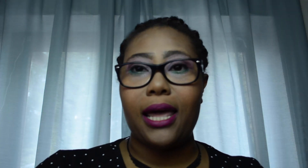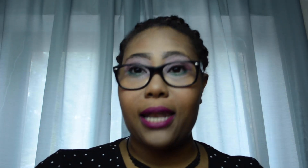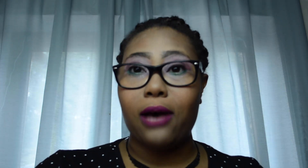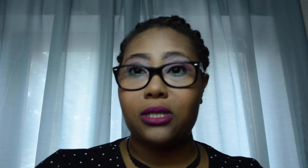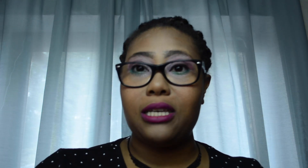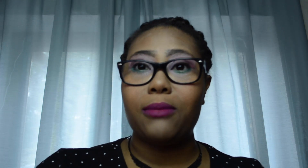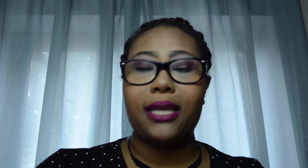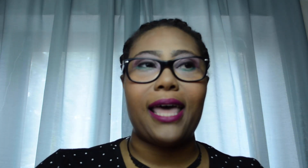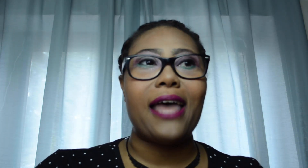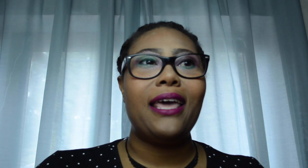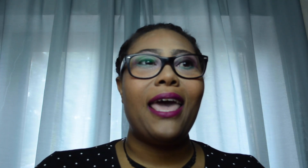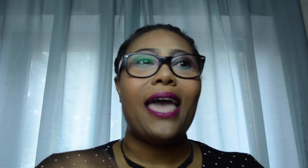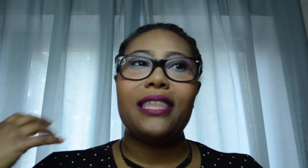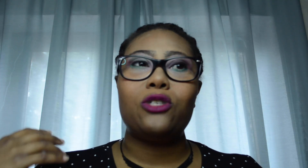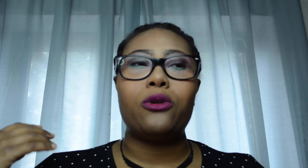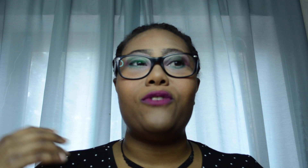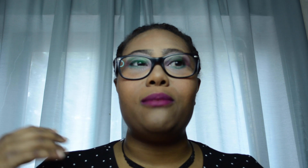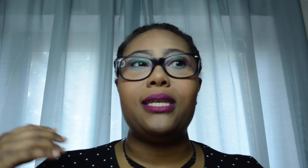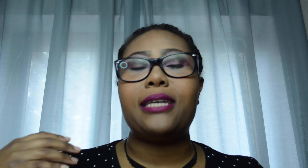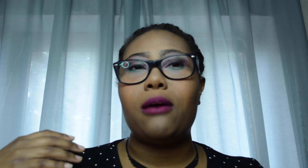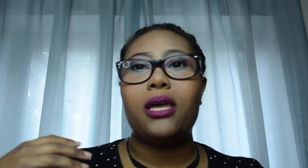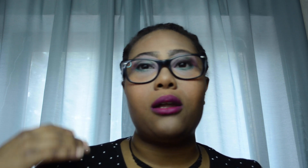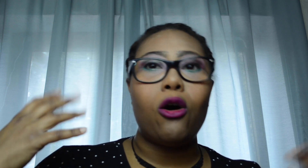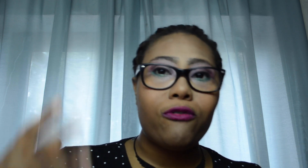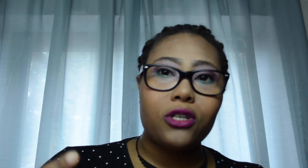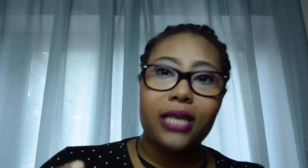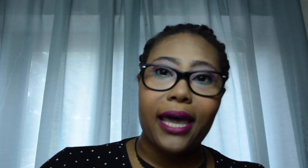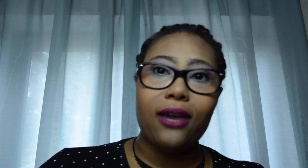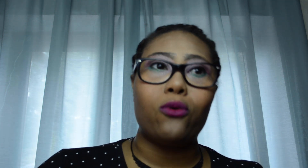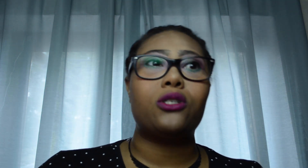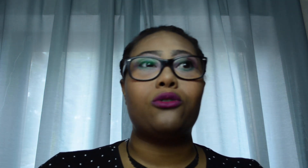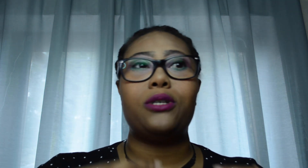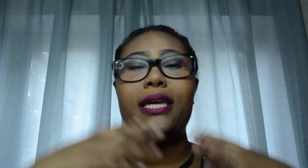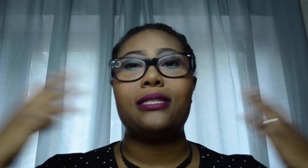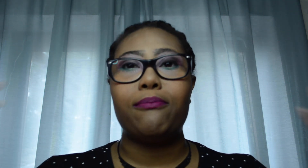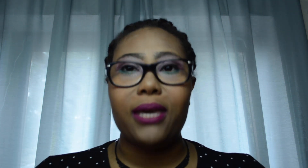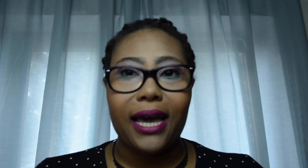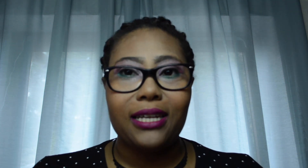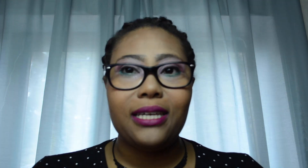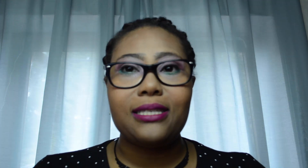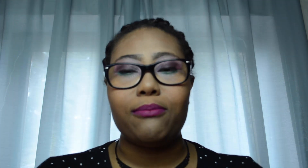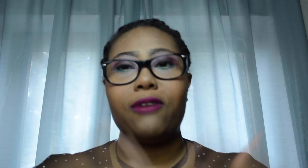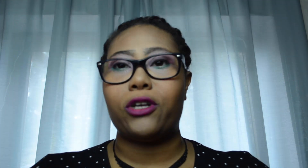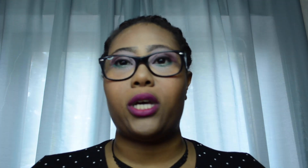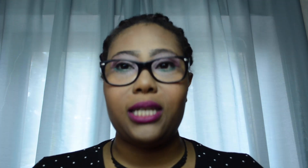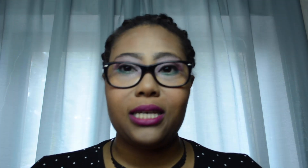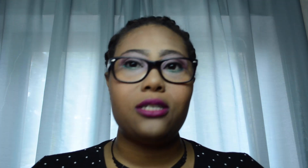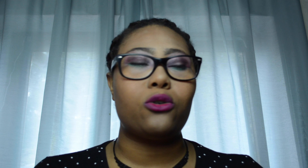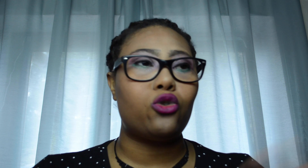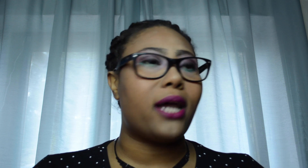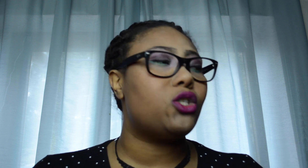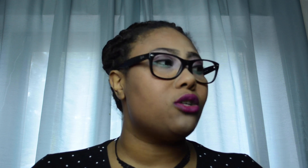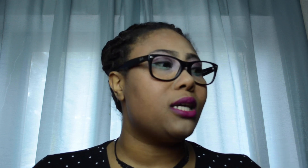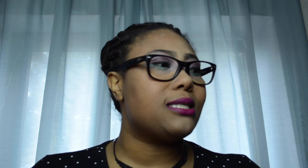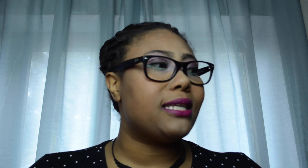own in-house team like that. And they sort of need to come in on oversight, or to create some big ideas, some big fresh ideas